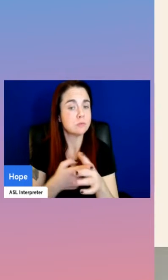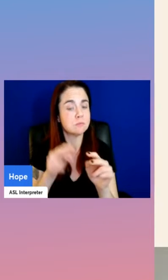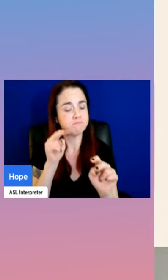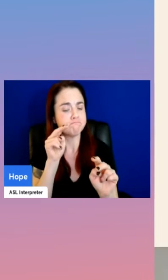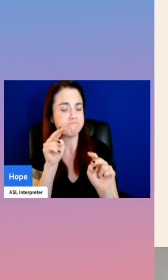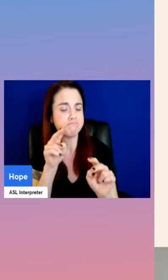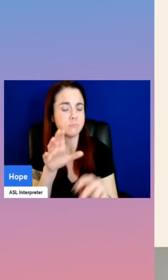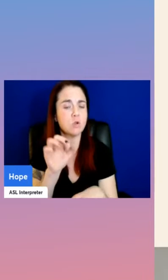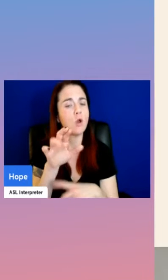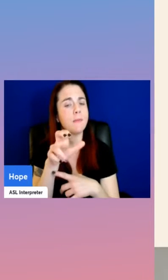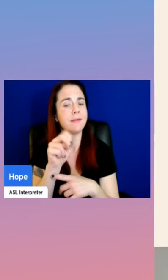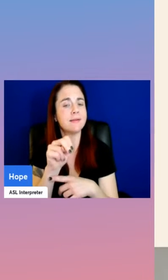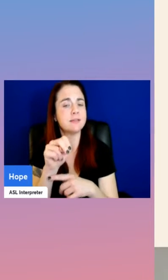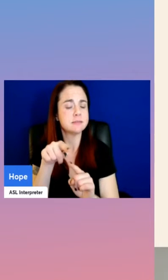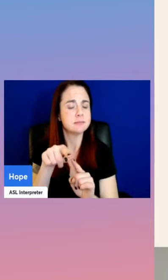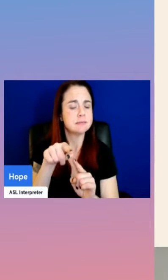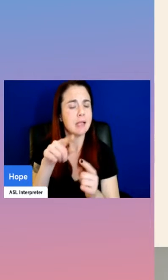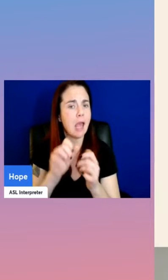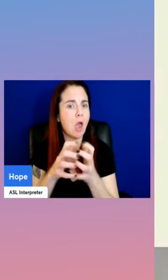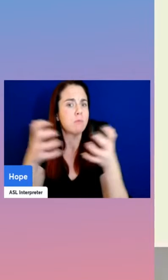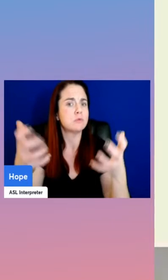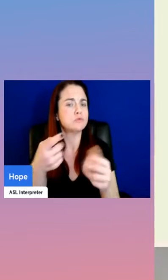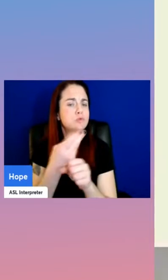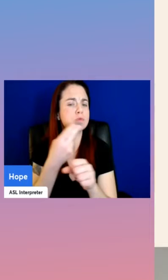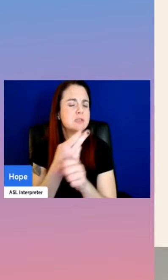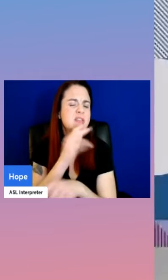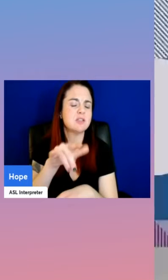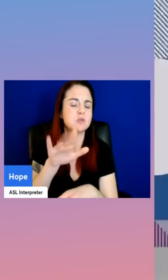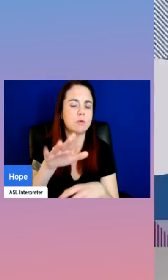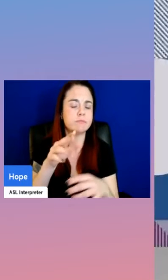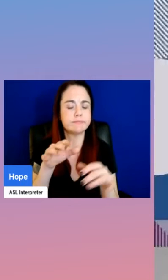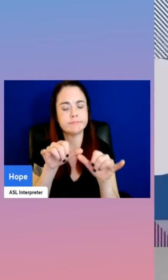footprint, and AWS provides some tools about that too.